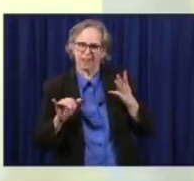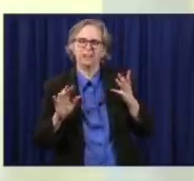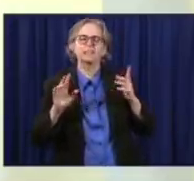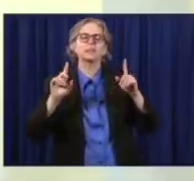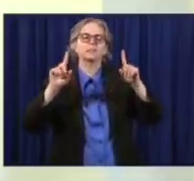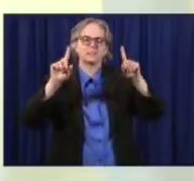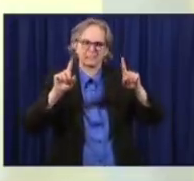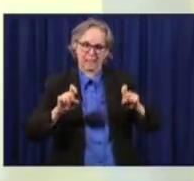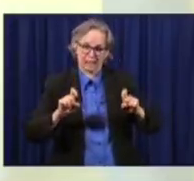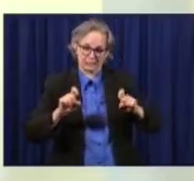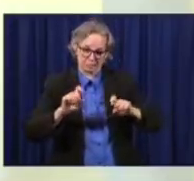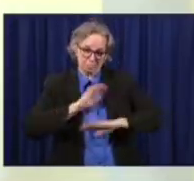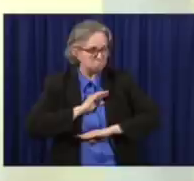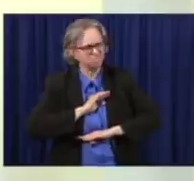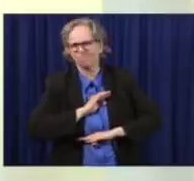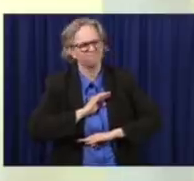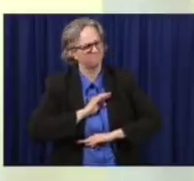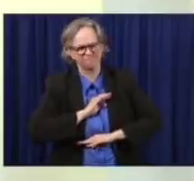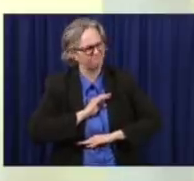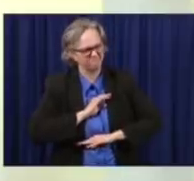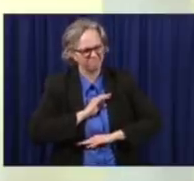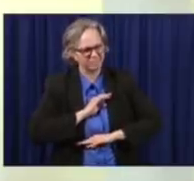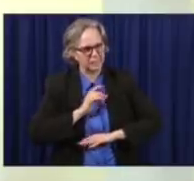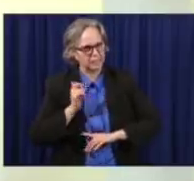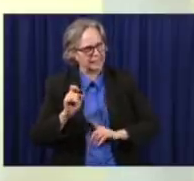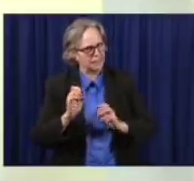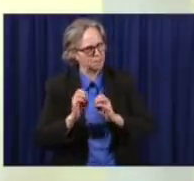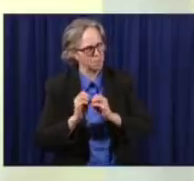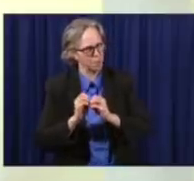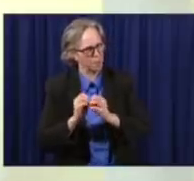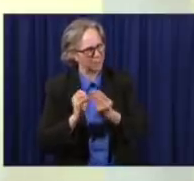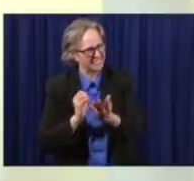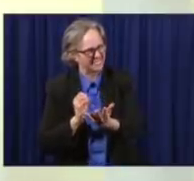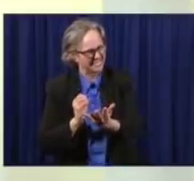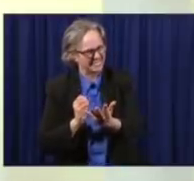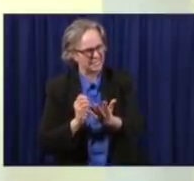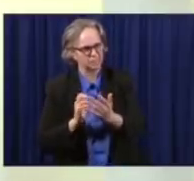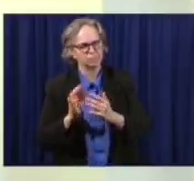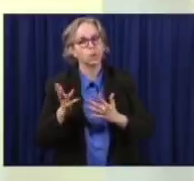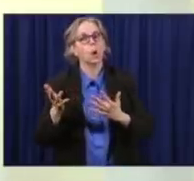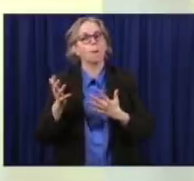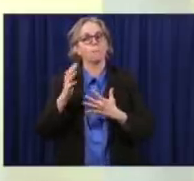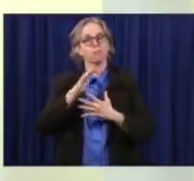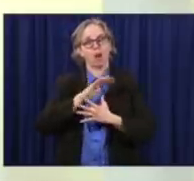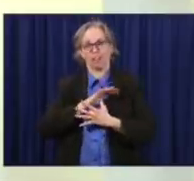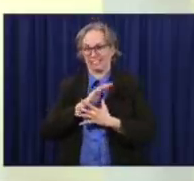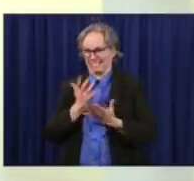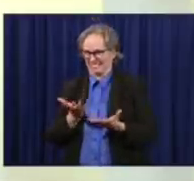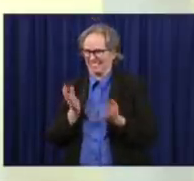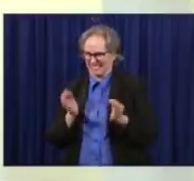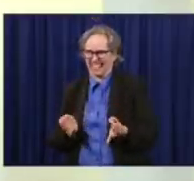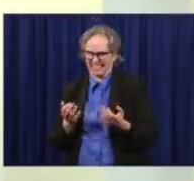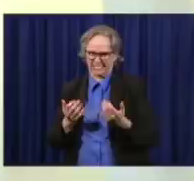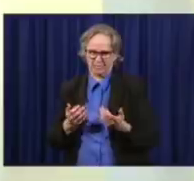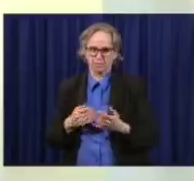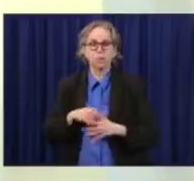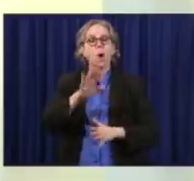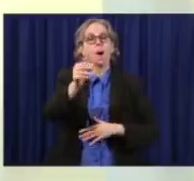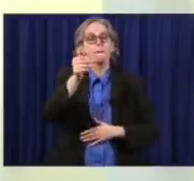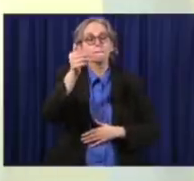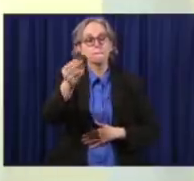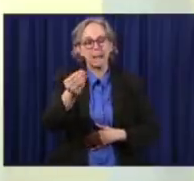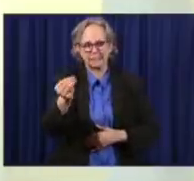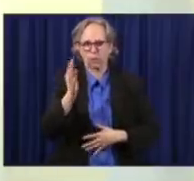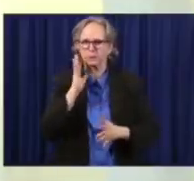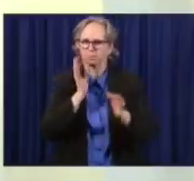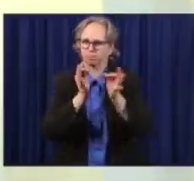prioritize that. And that's why this Monday, we're going to go a lot more into detail about that. A group's been working similarly to